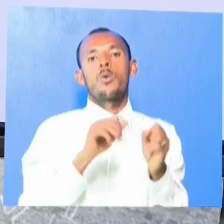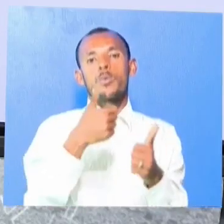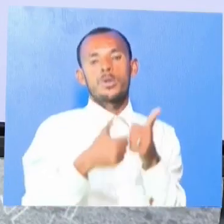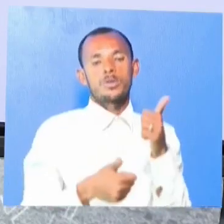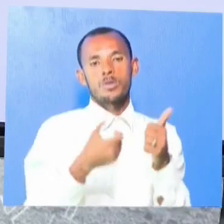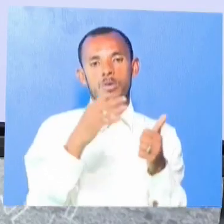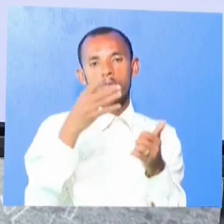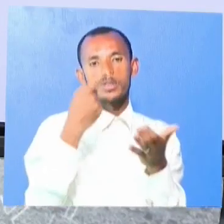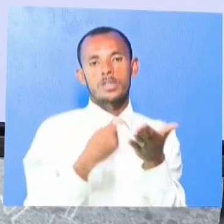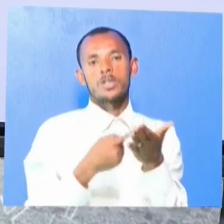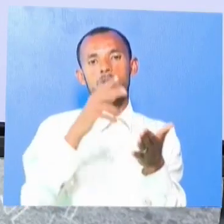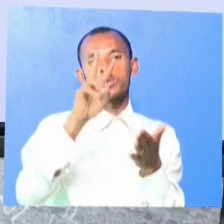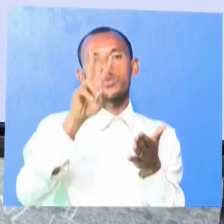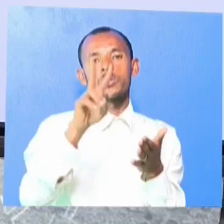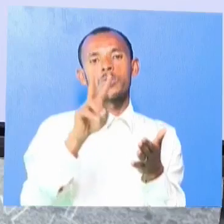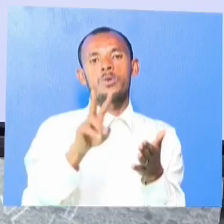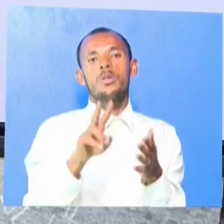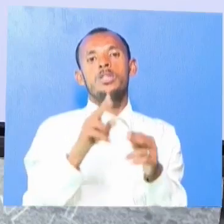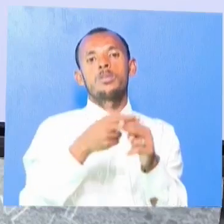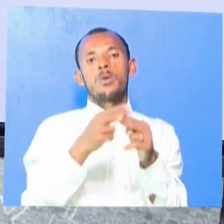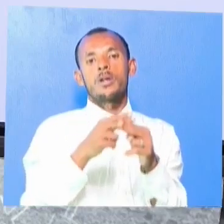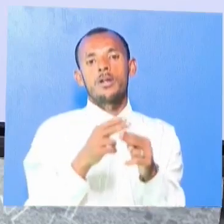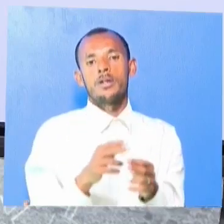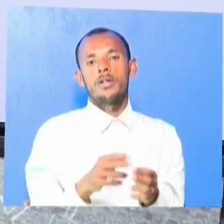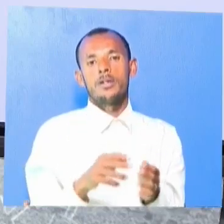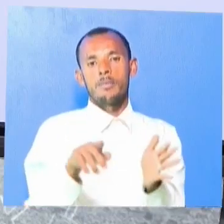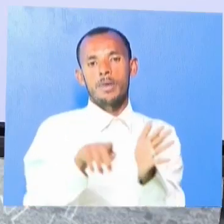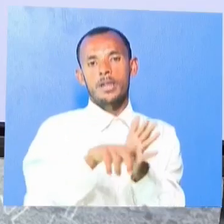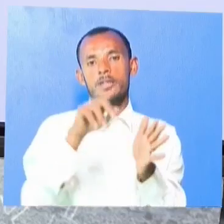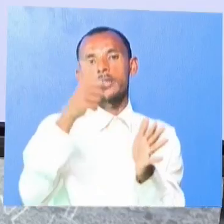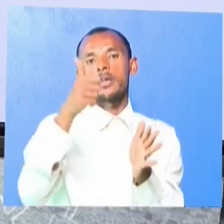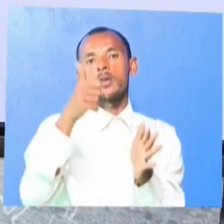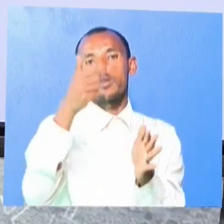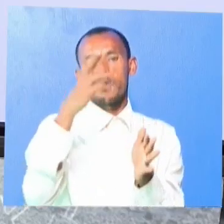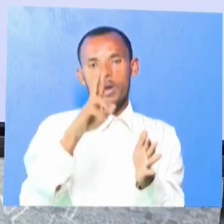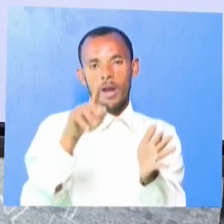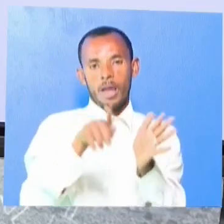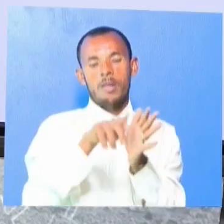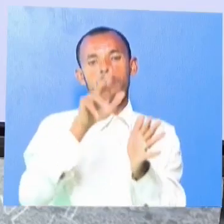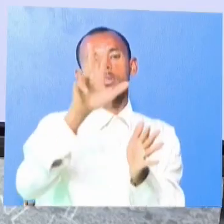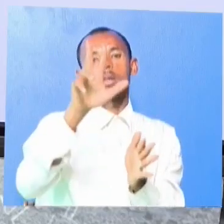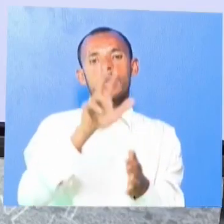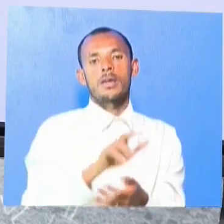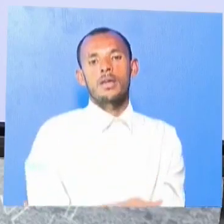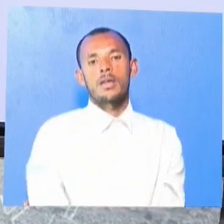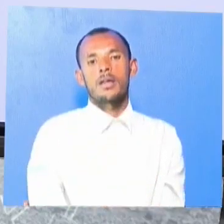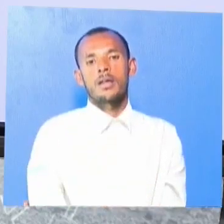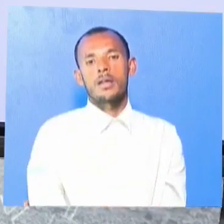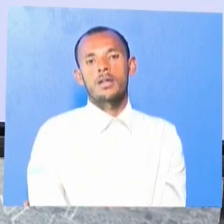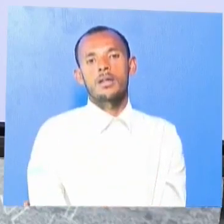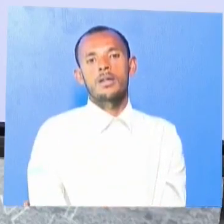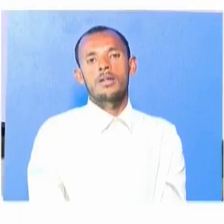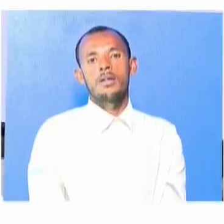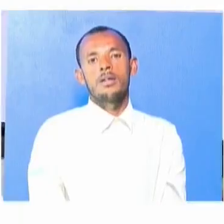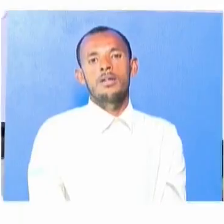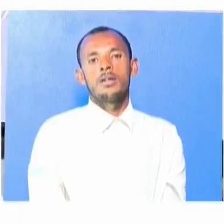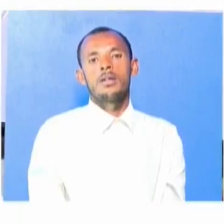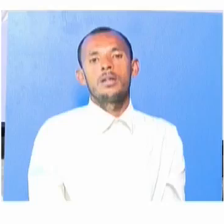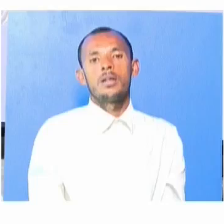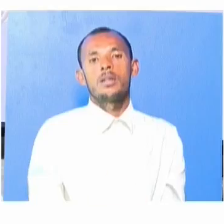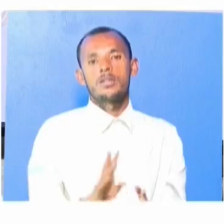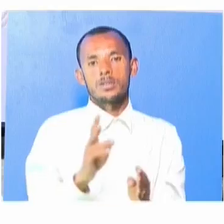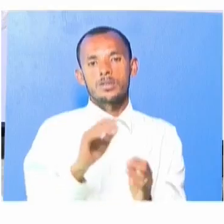two is small? Minus 10 or minus 3? Okay, let's compare